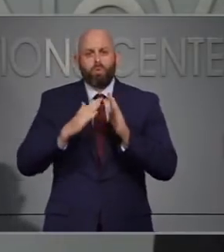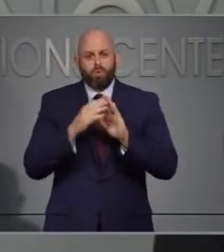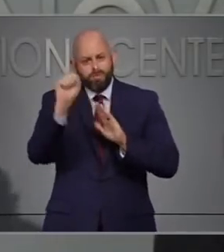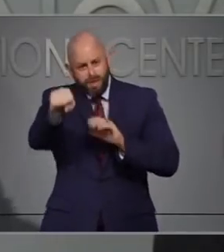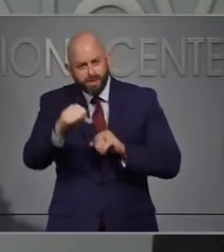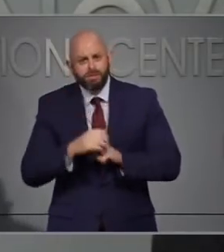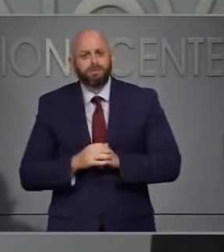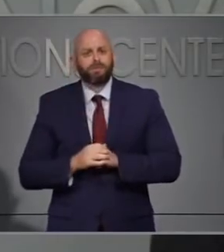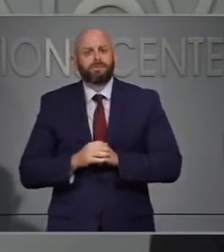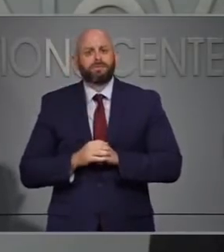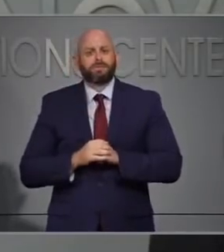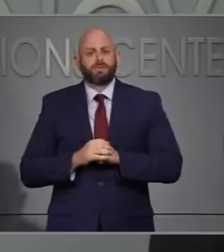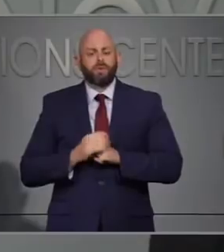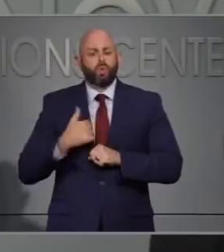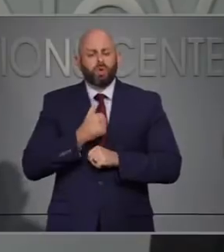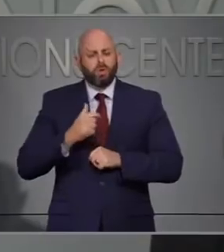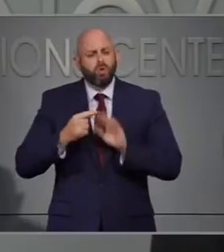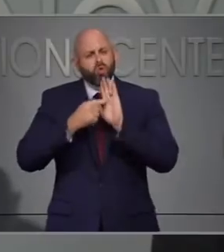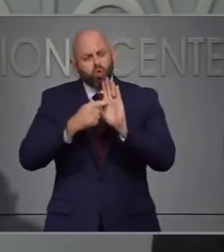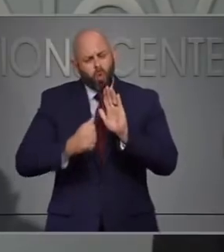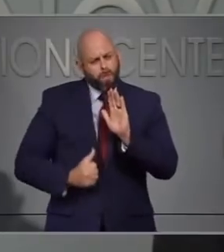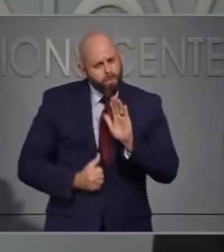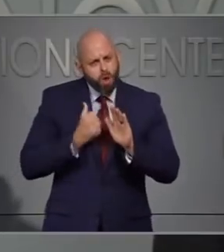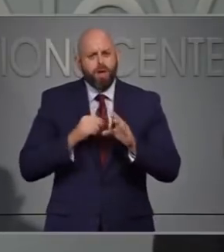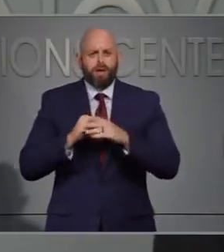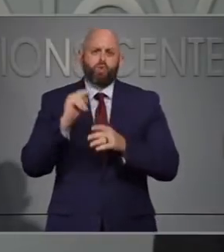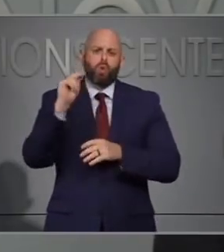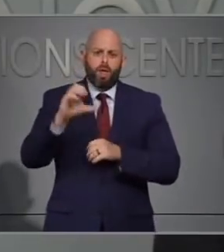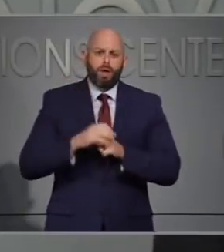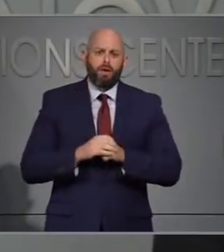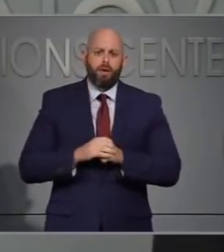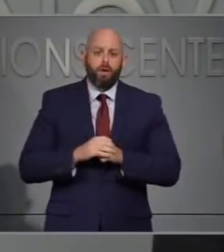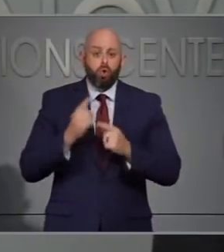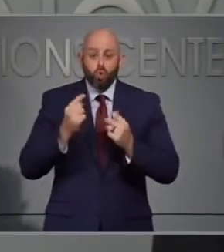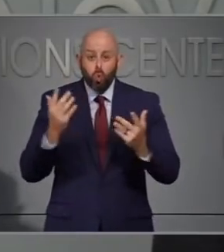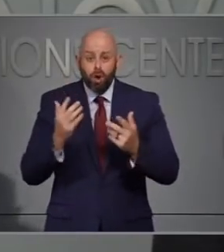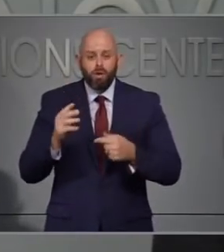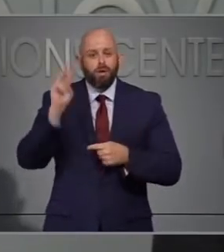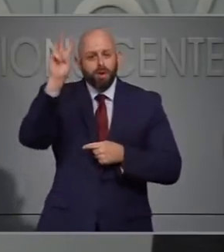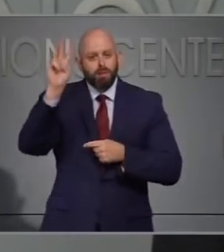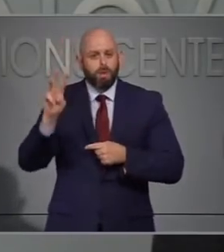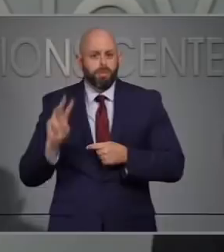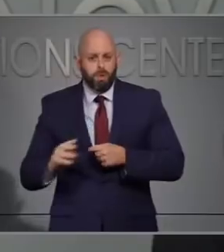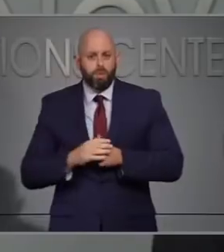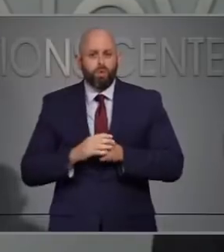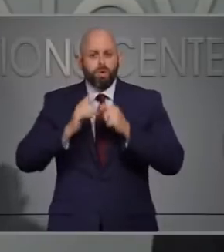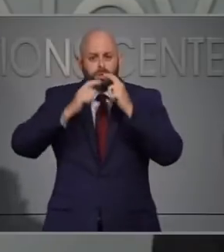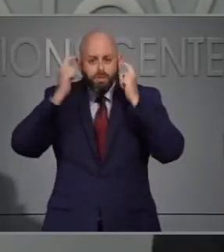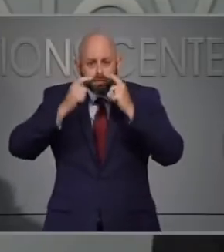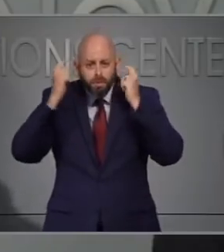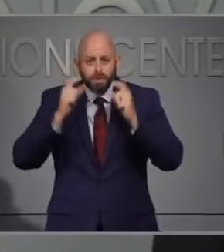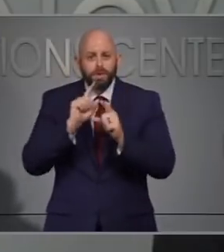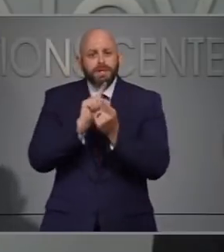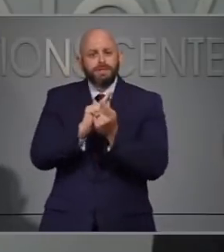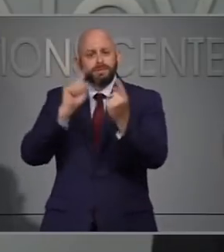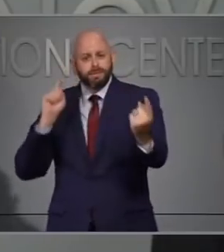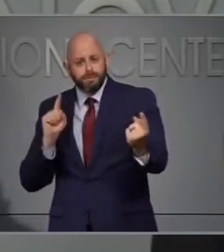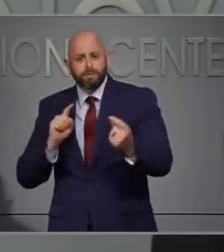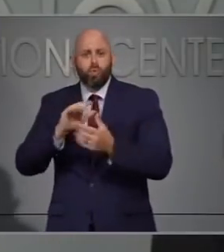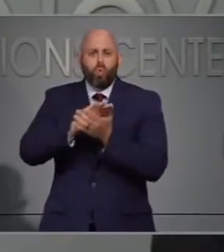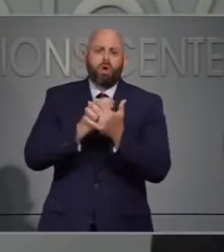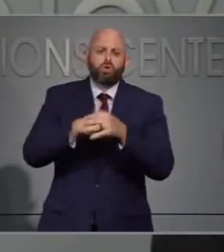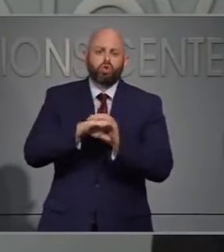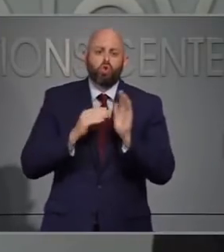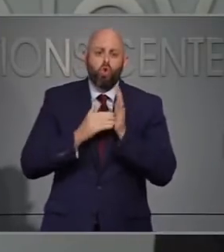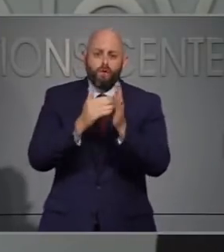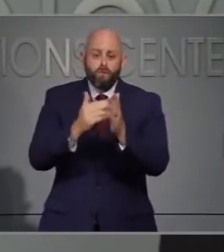Let's show our pride by practicing the 3 W's, wearing that face covering, waiting 6 feet apart, and washing hands often, so we